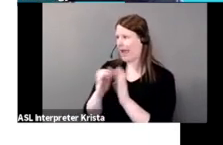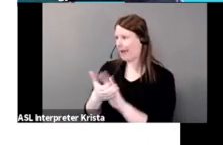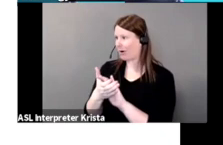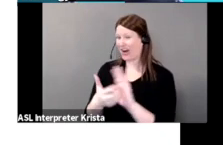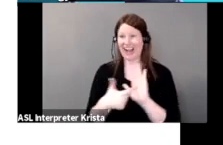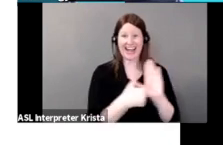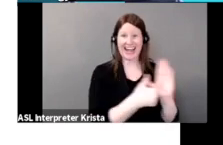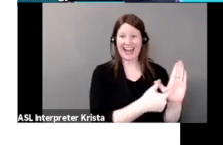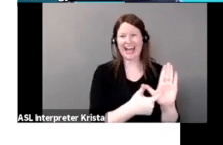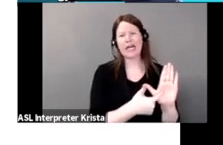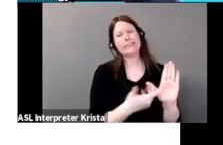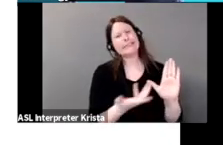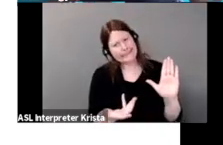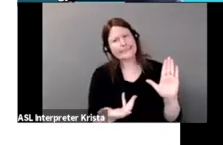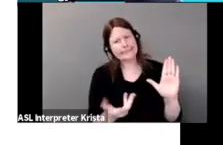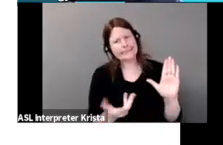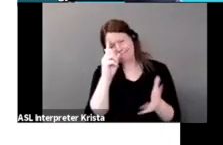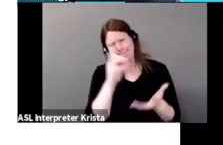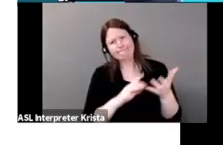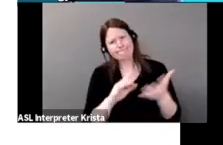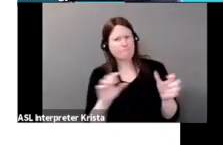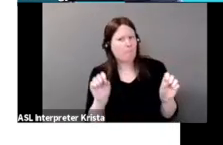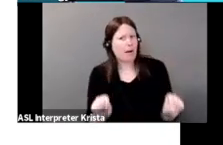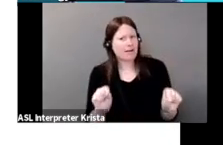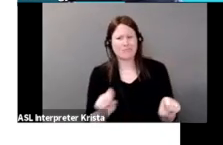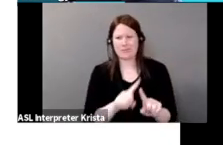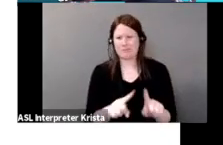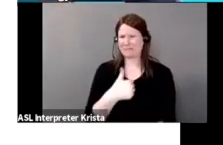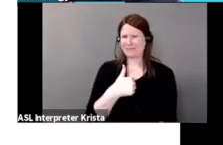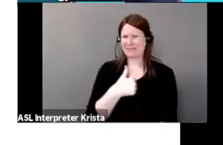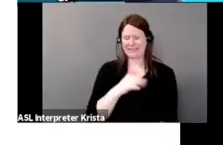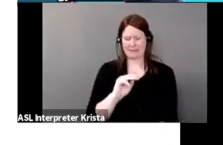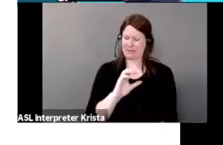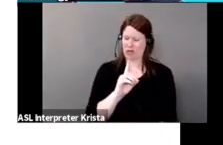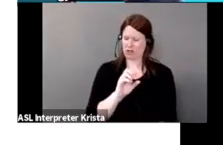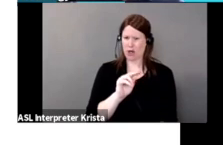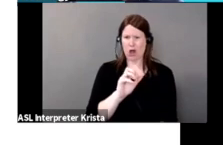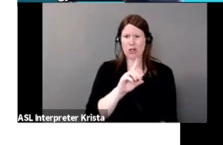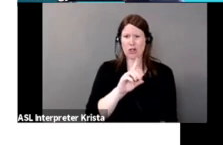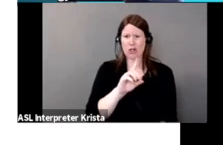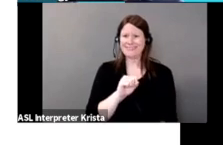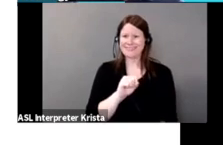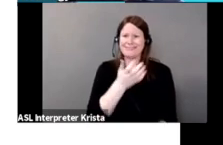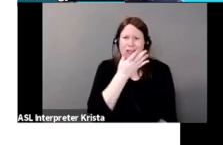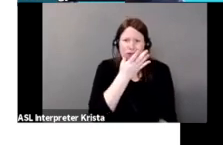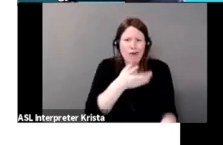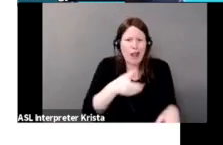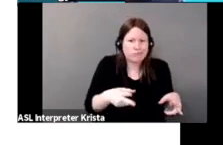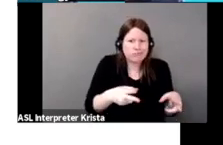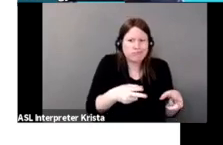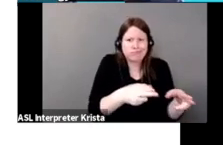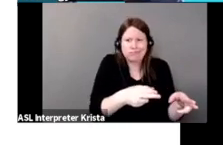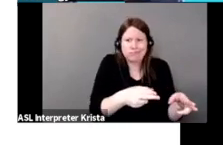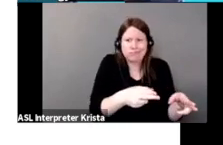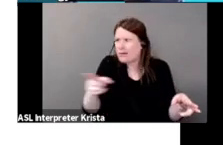So no one will confuse my McDonald's grass cutting with, the McDonald's Burger Company. But